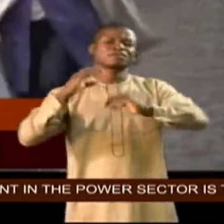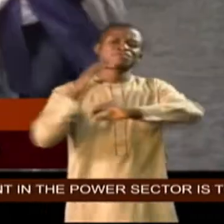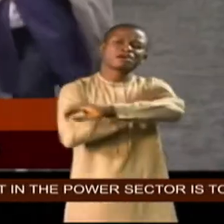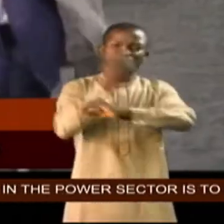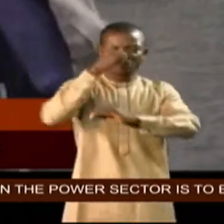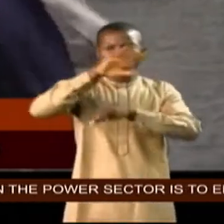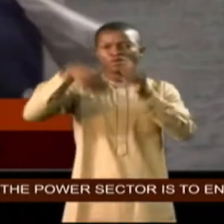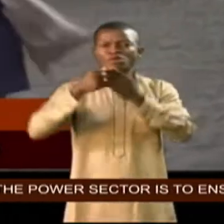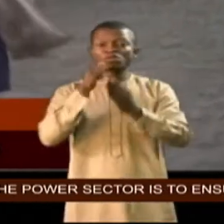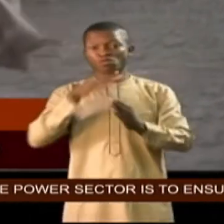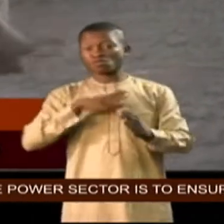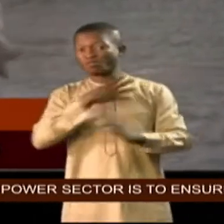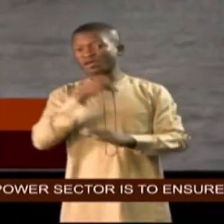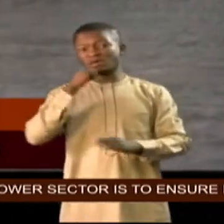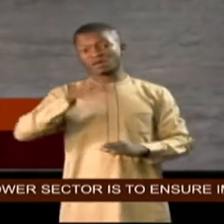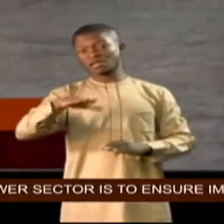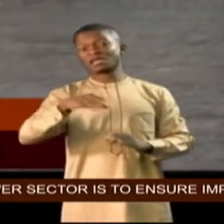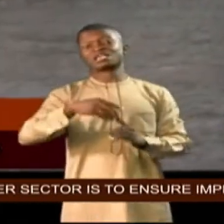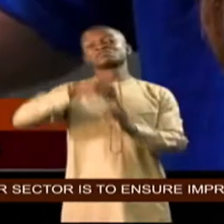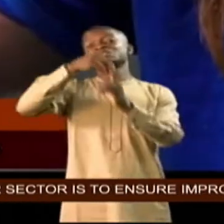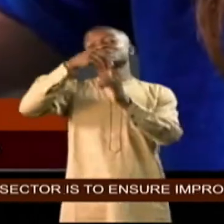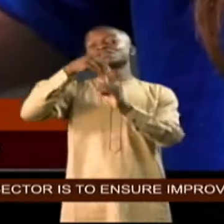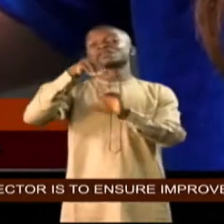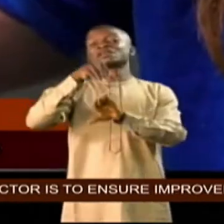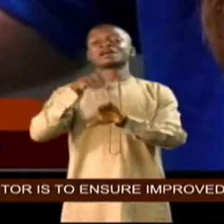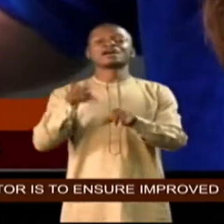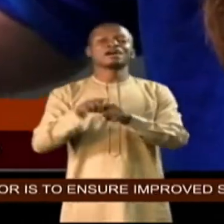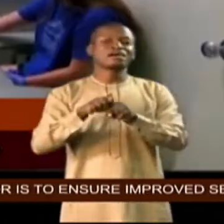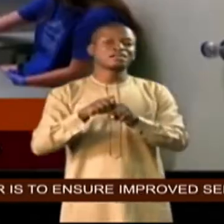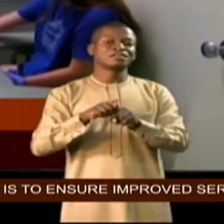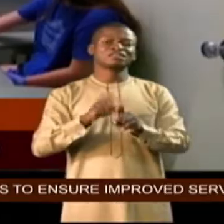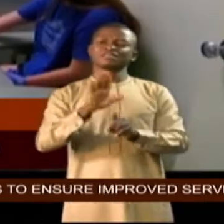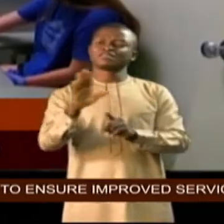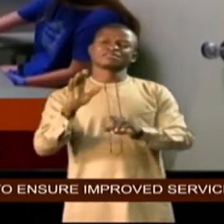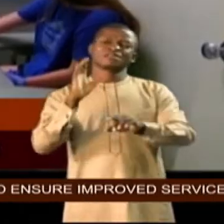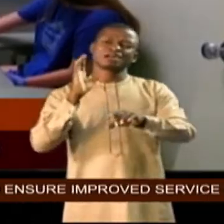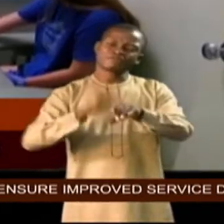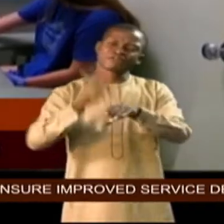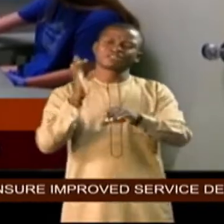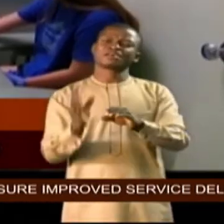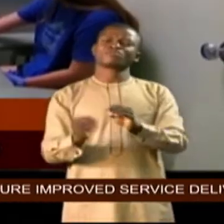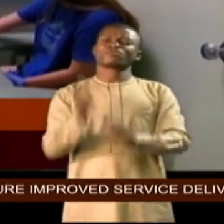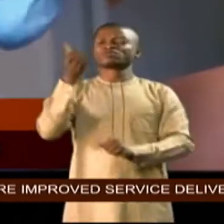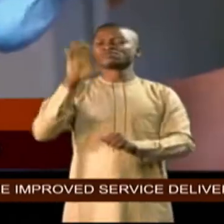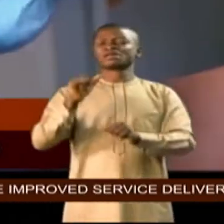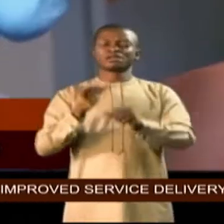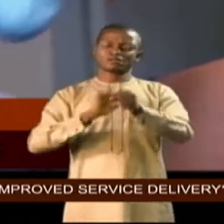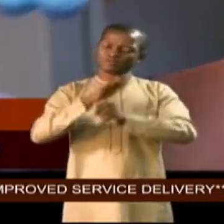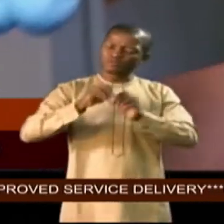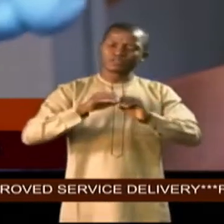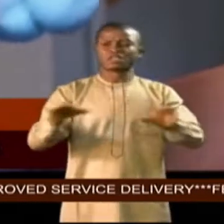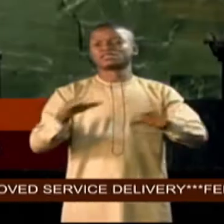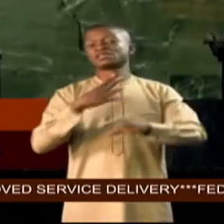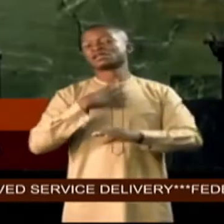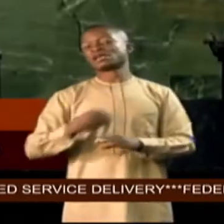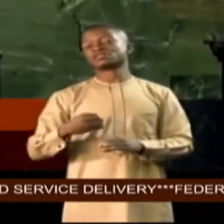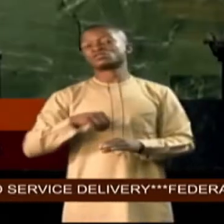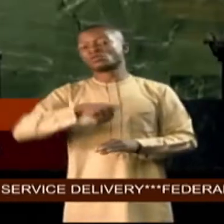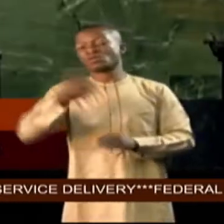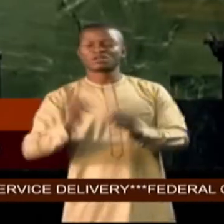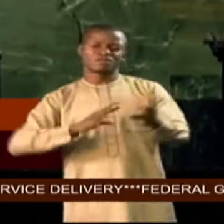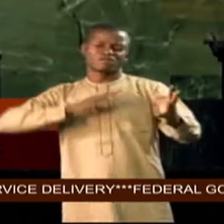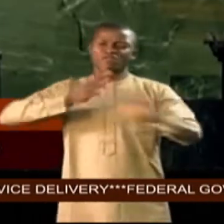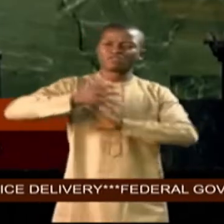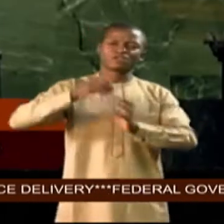women and girls, especially as they are the worst affected by the dreaded coronavirus and other violence in